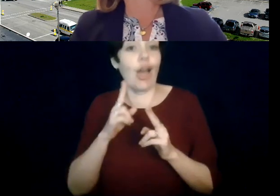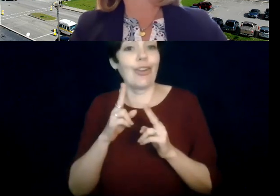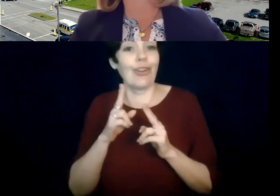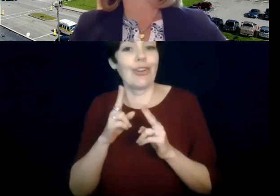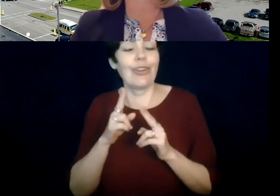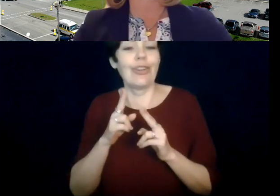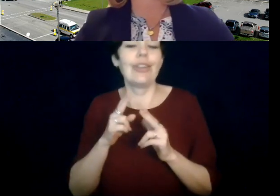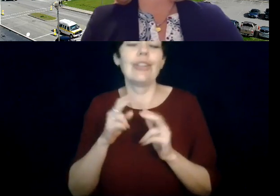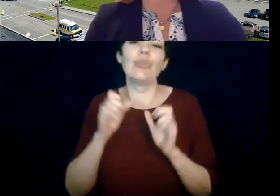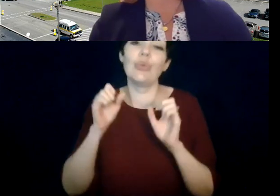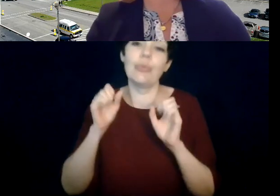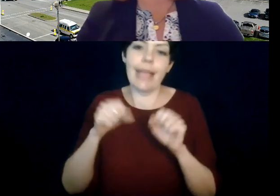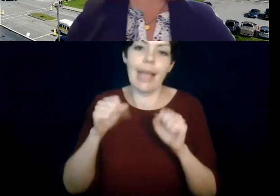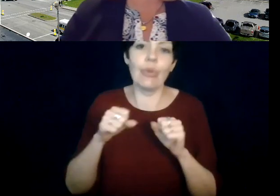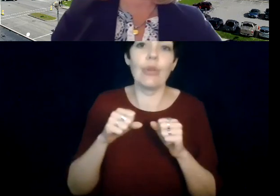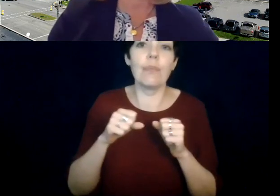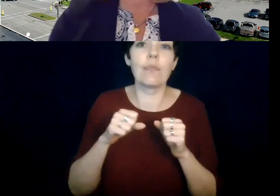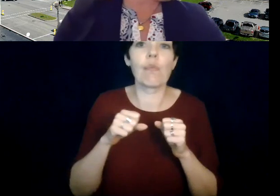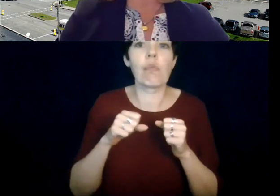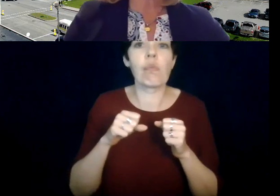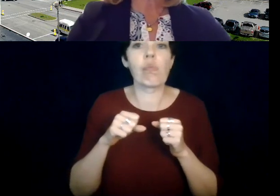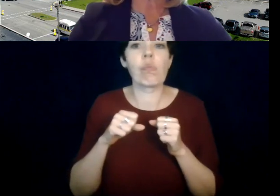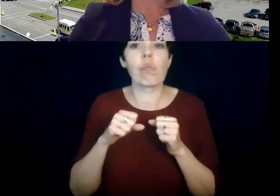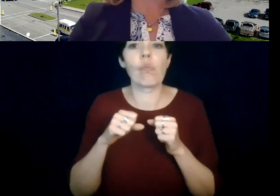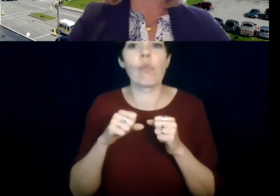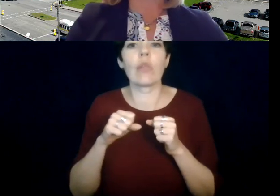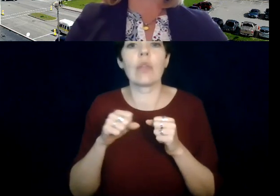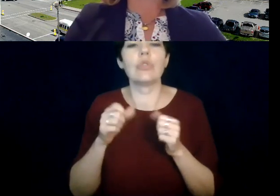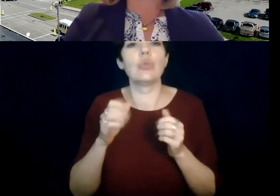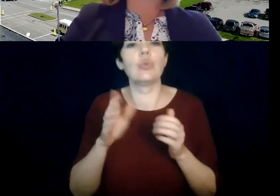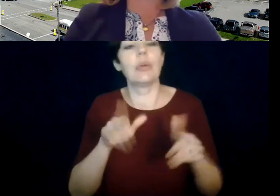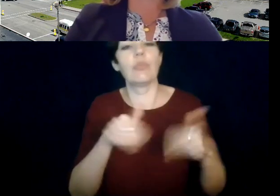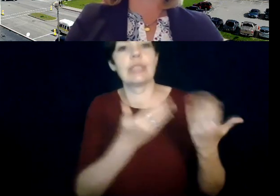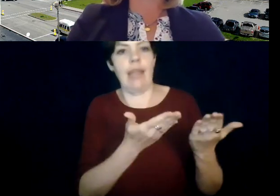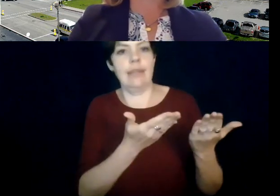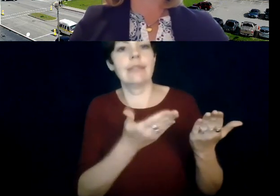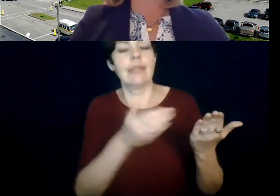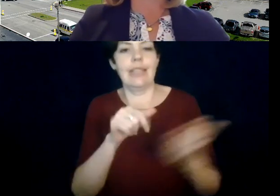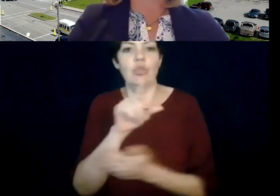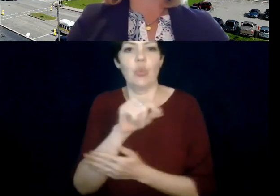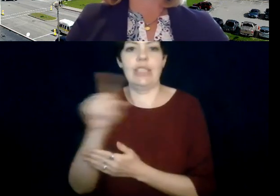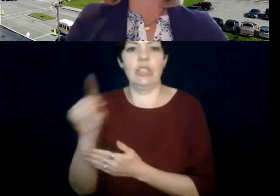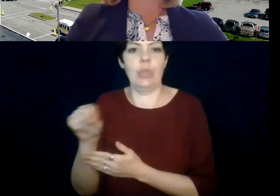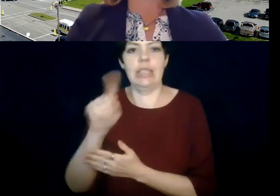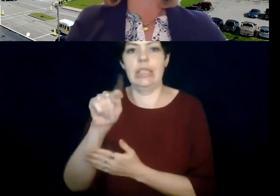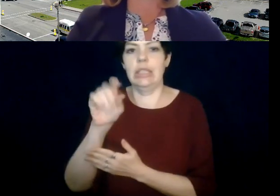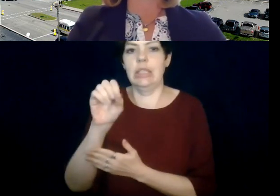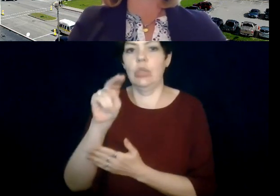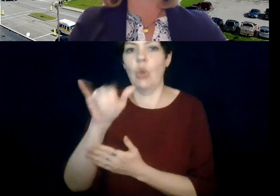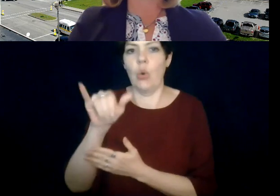I was able to be selected to present the 2020 Tony Windsor Award